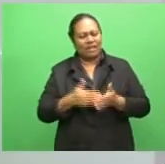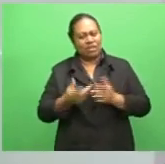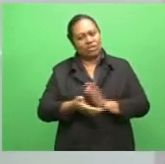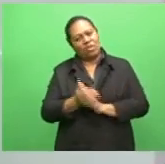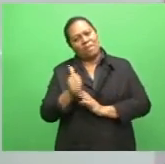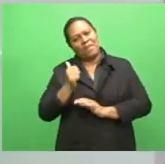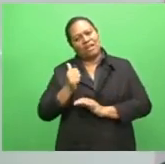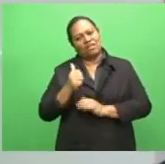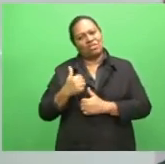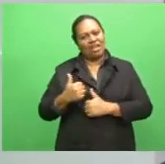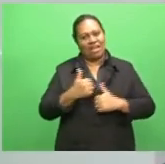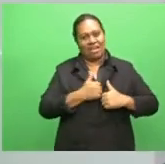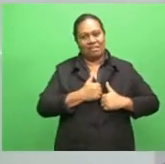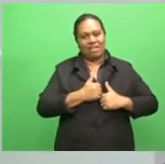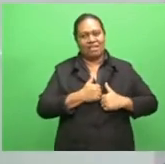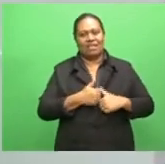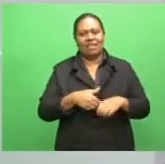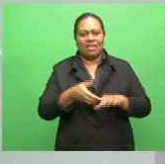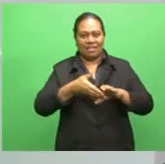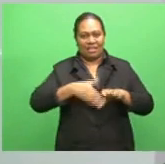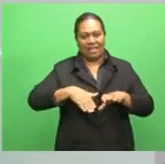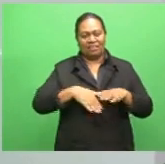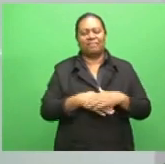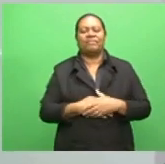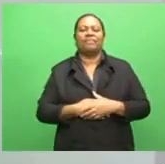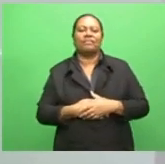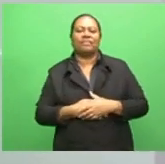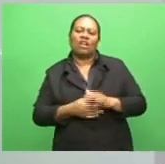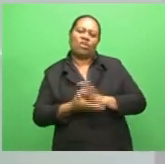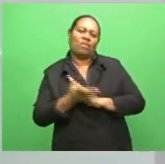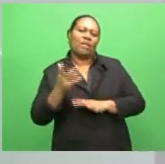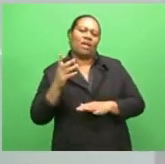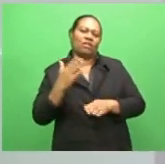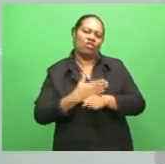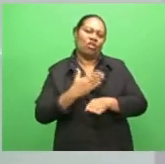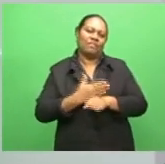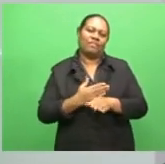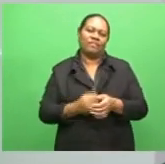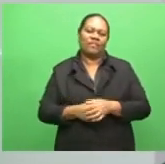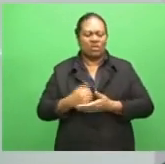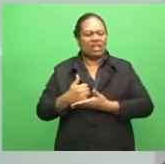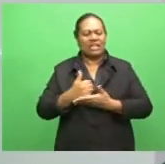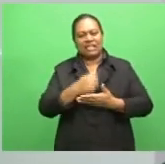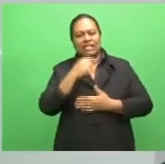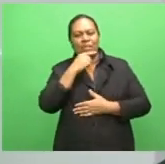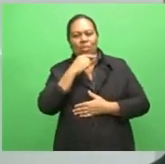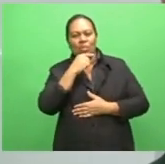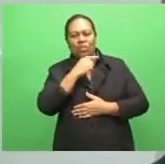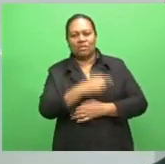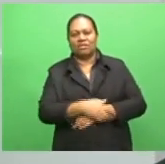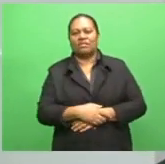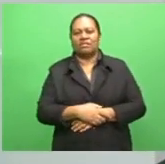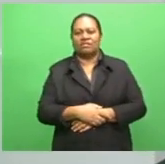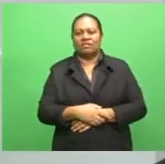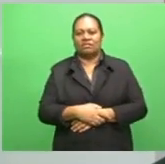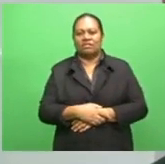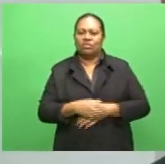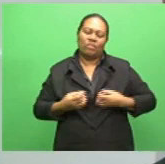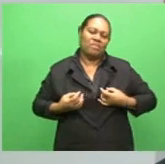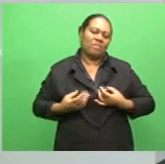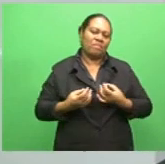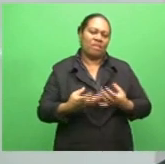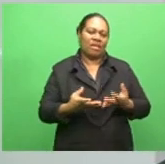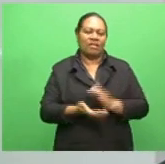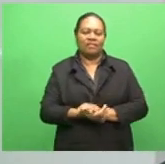camp, back on duty, and just to assist the boys in getting prepared